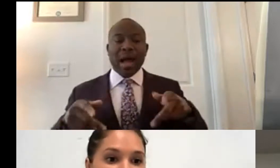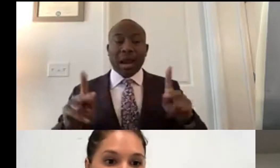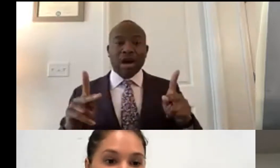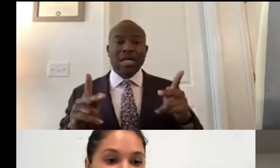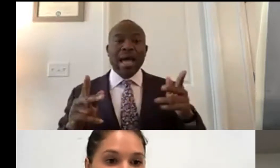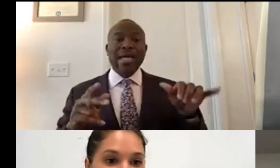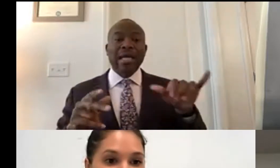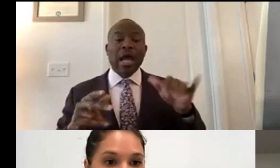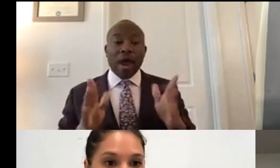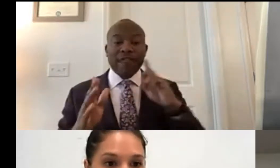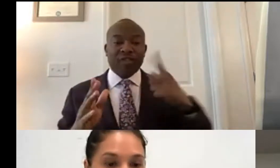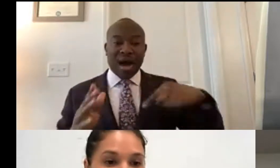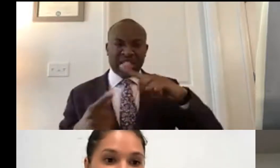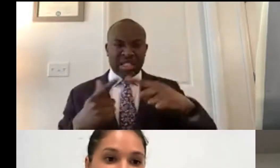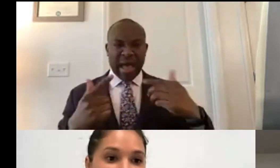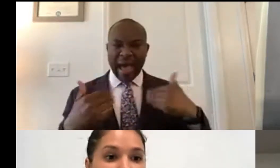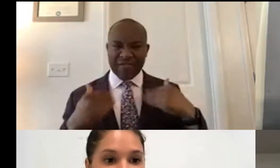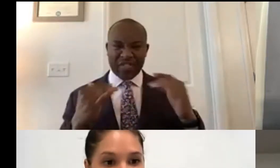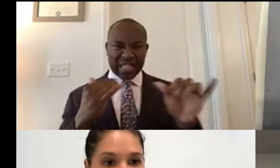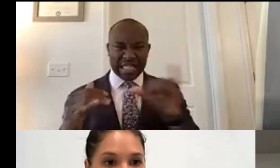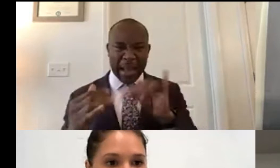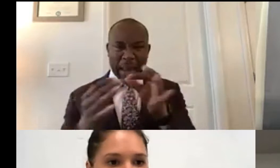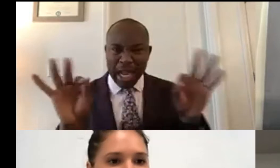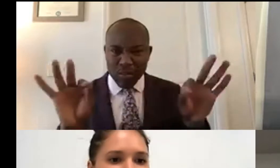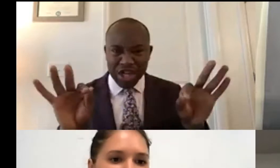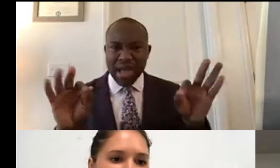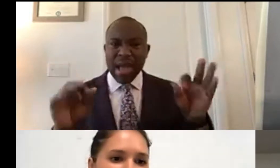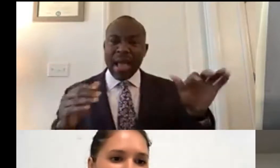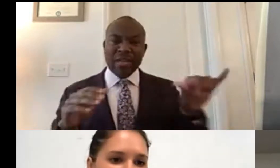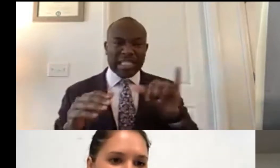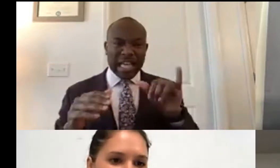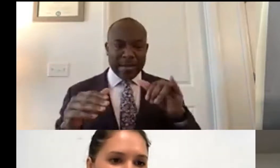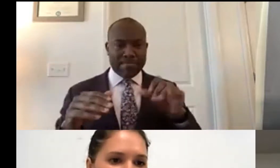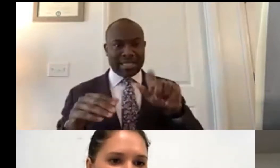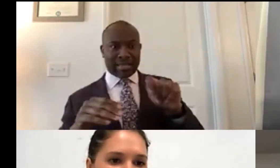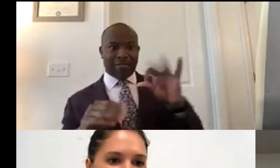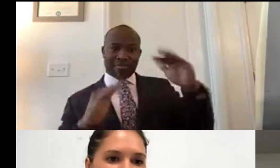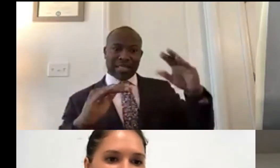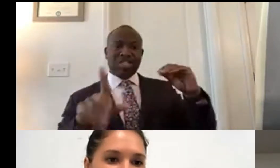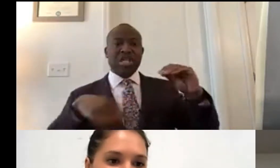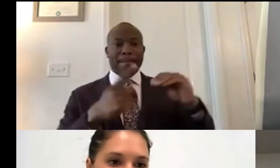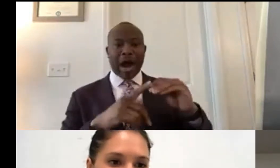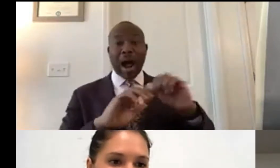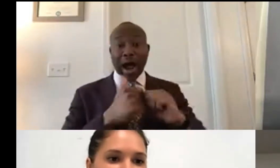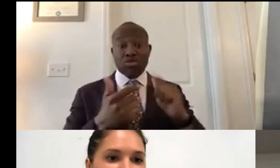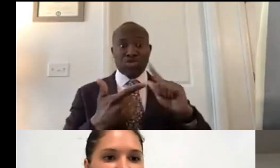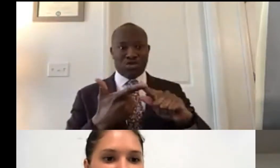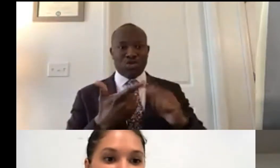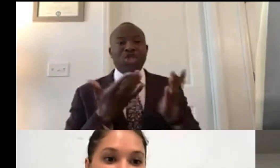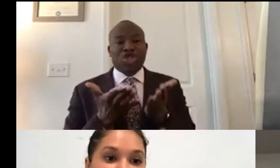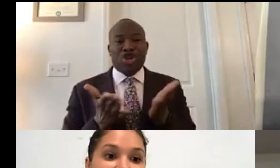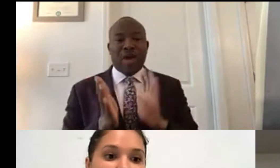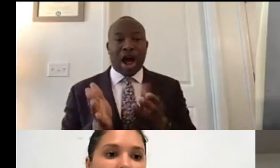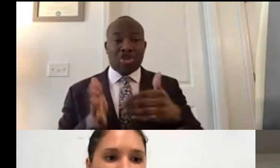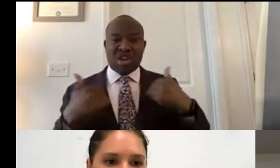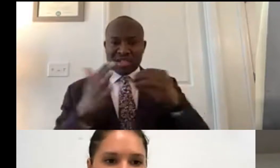need the students to have their individual needs met. We share the same language and set of